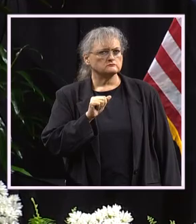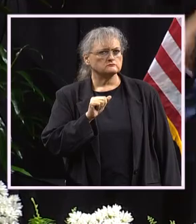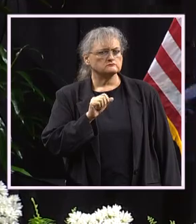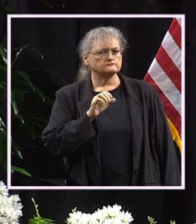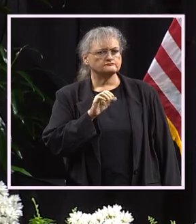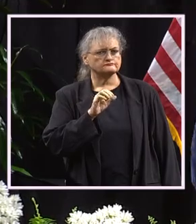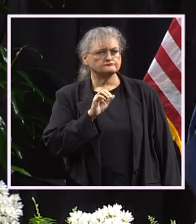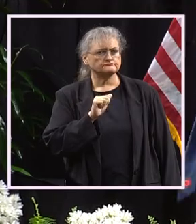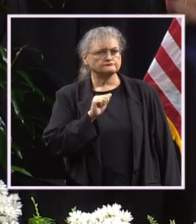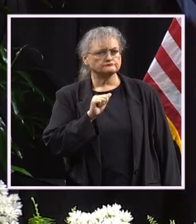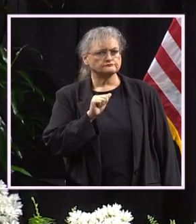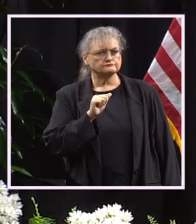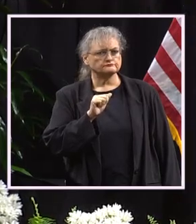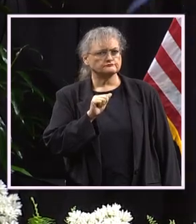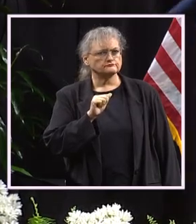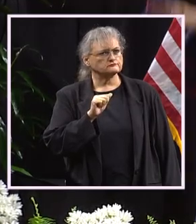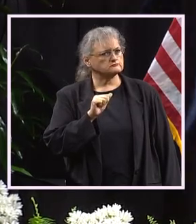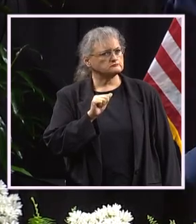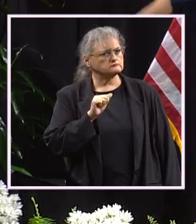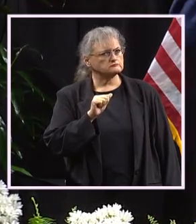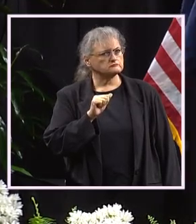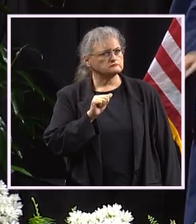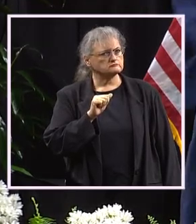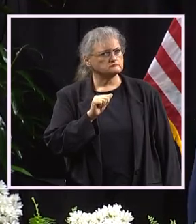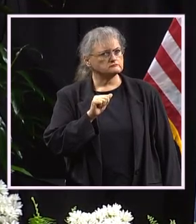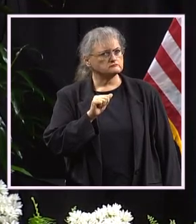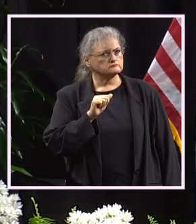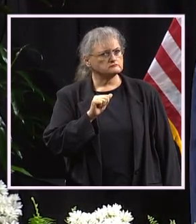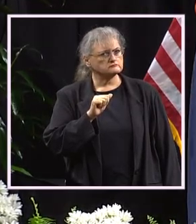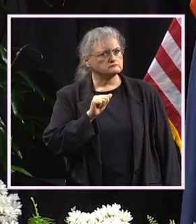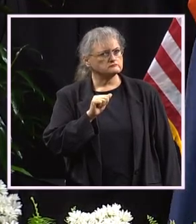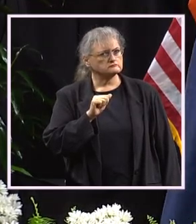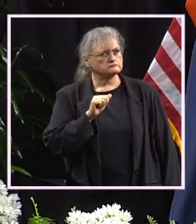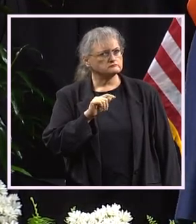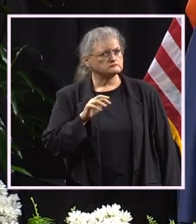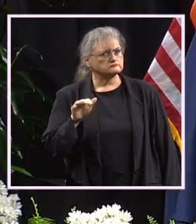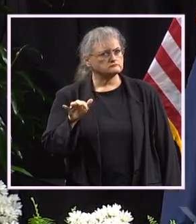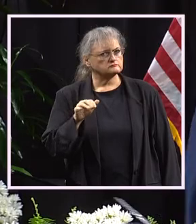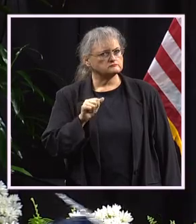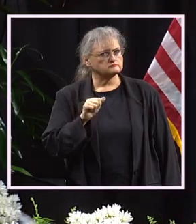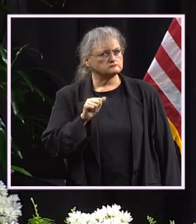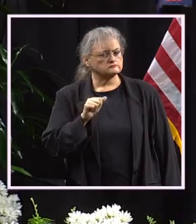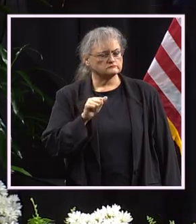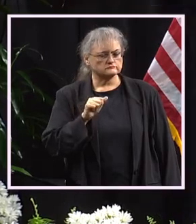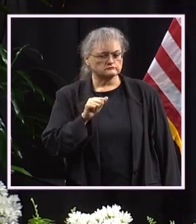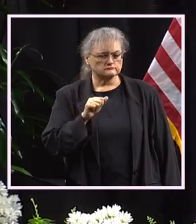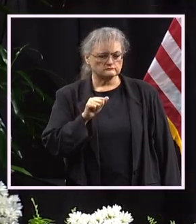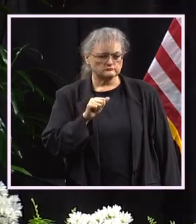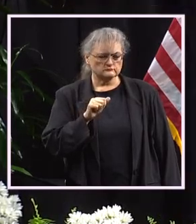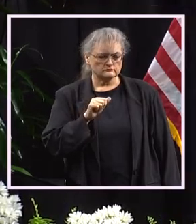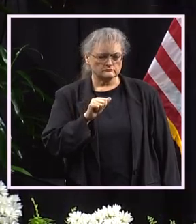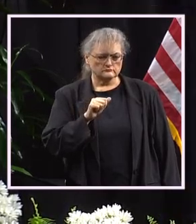Azalia Arredondo Tejada, cum laude.